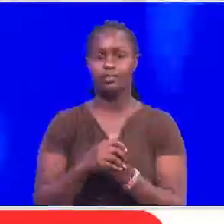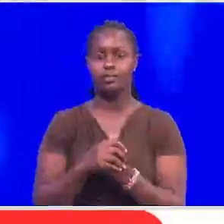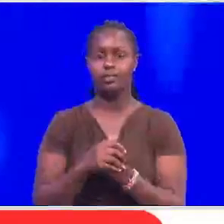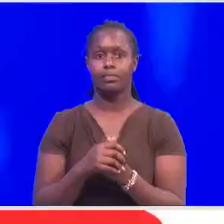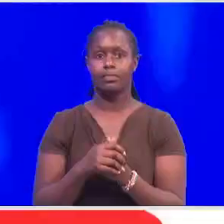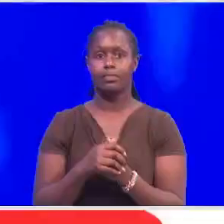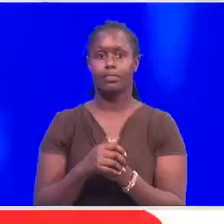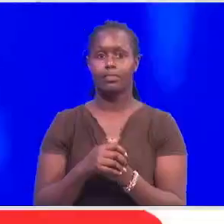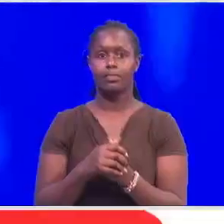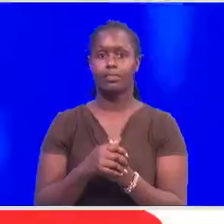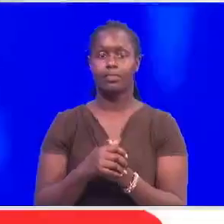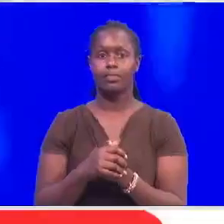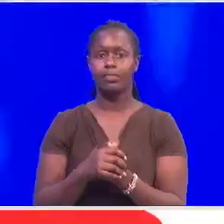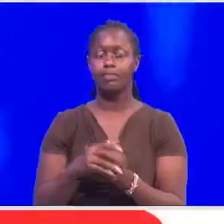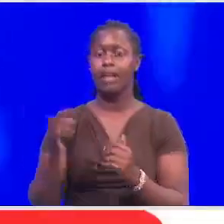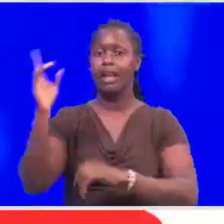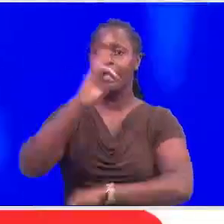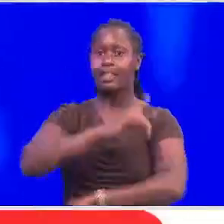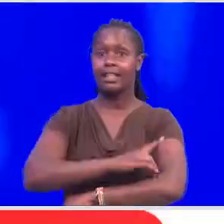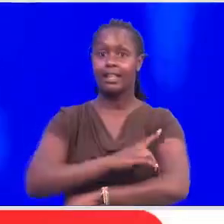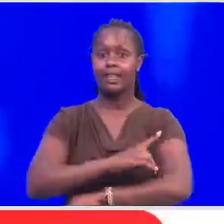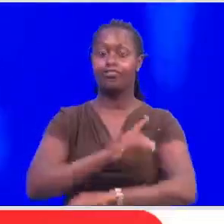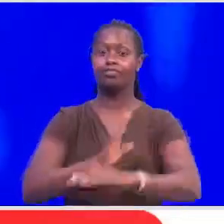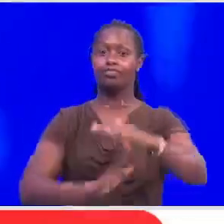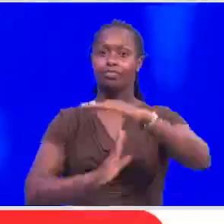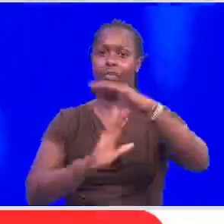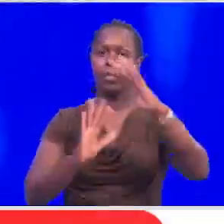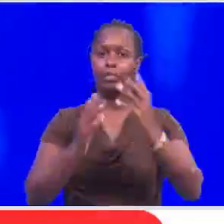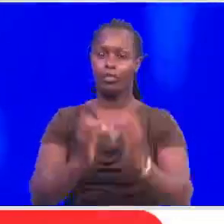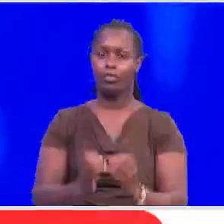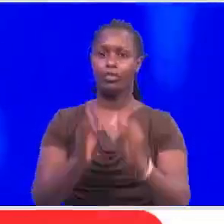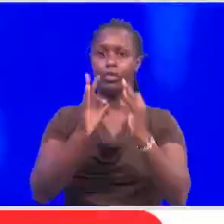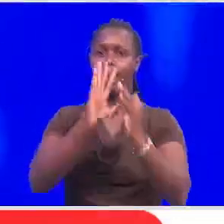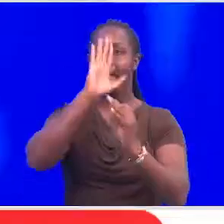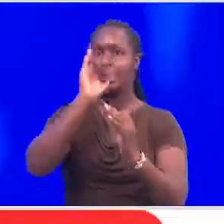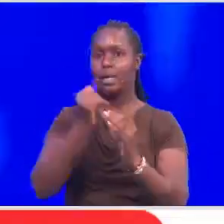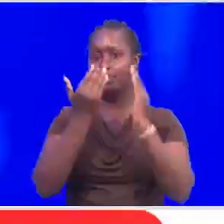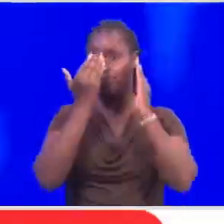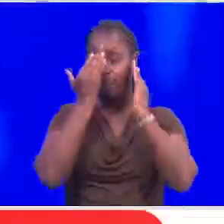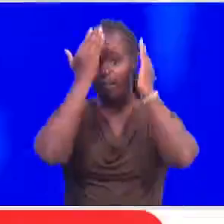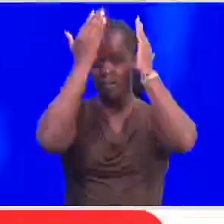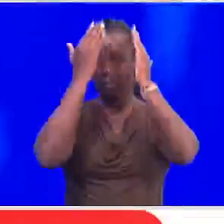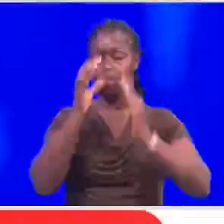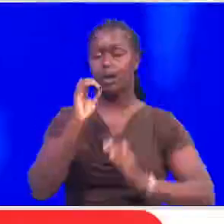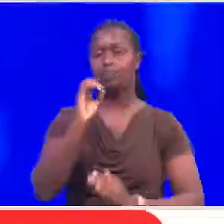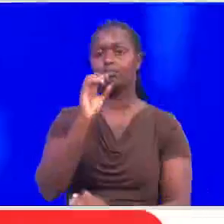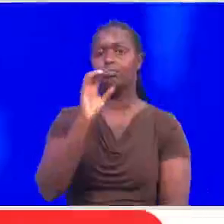The pinnacle of the day was the mass officiated by Archbishop Philip Pagnolo.